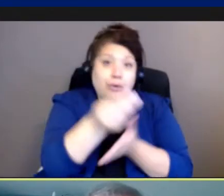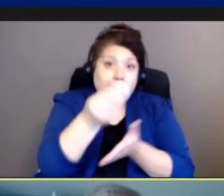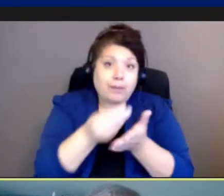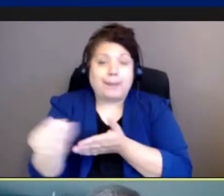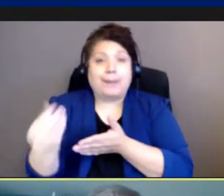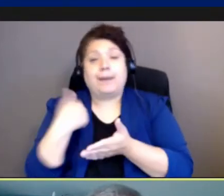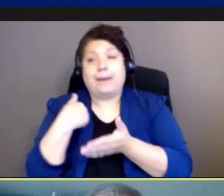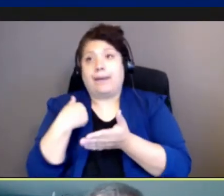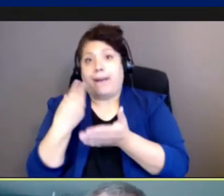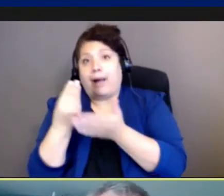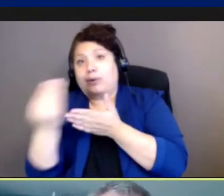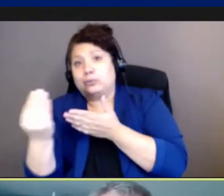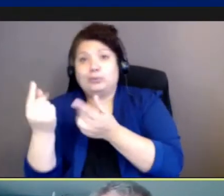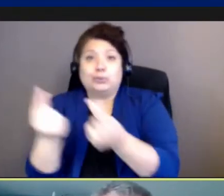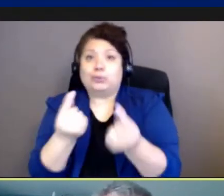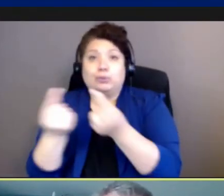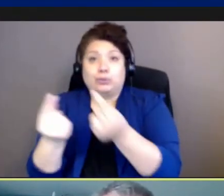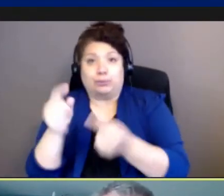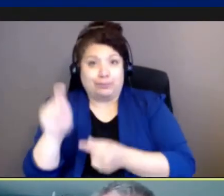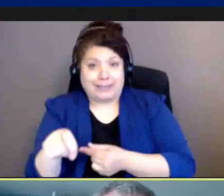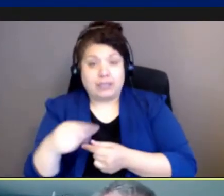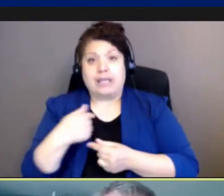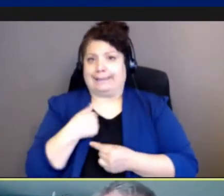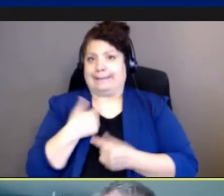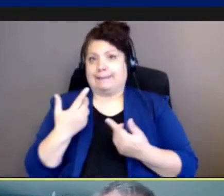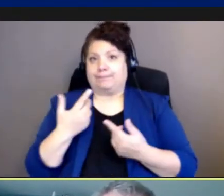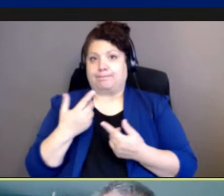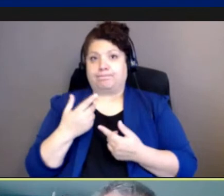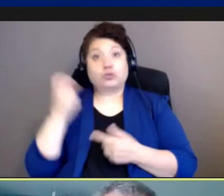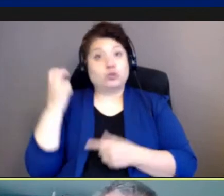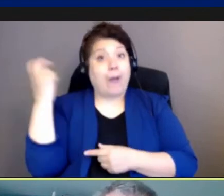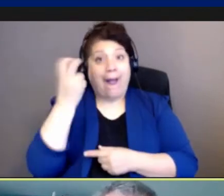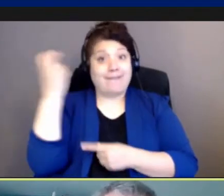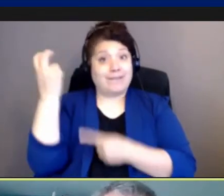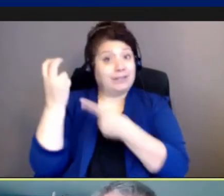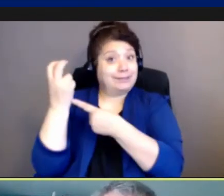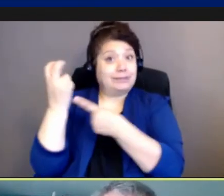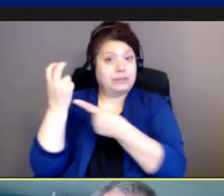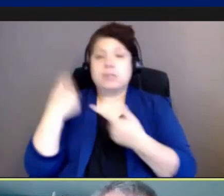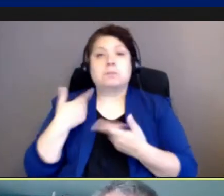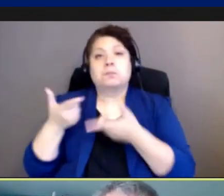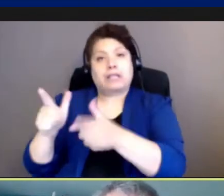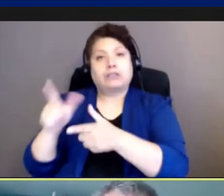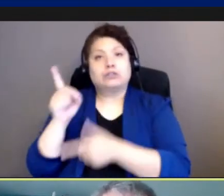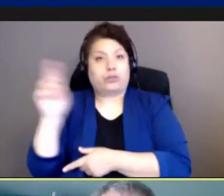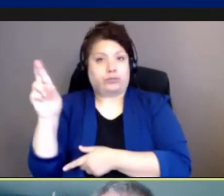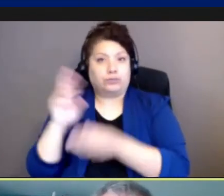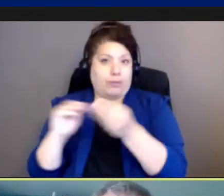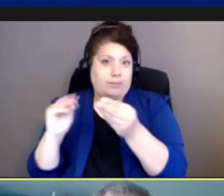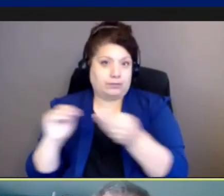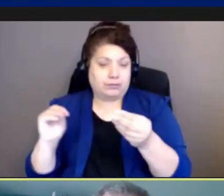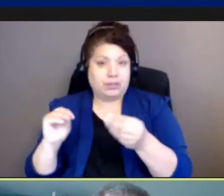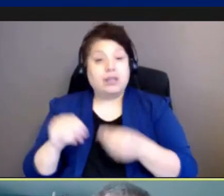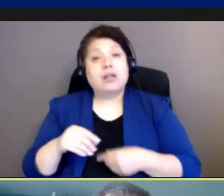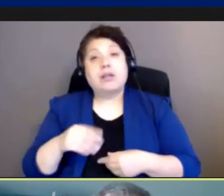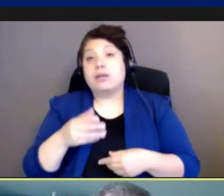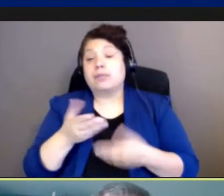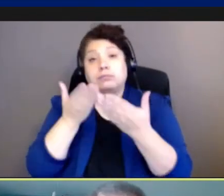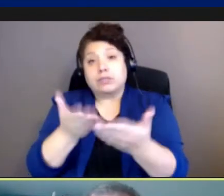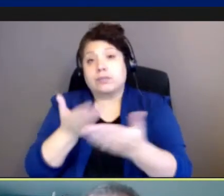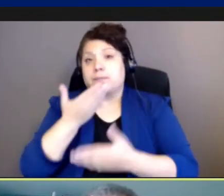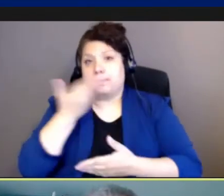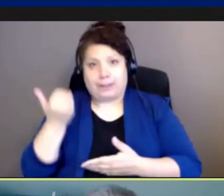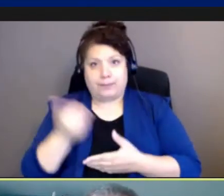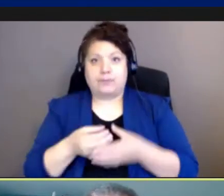I can't really speak to the travel piece. I'll let Dr. Malotny speak to that. But I think the general idea is smaller is better this